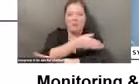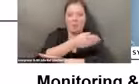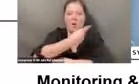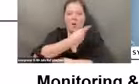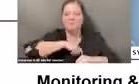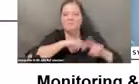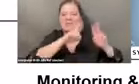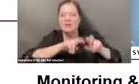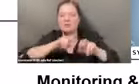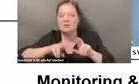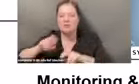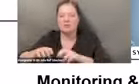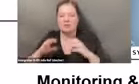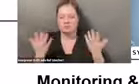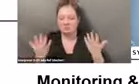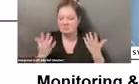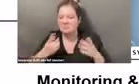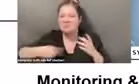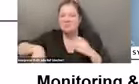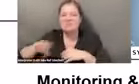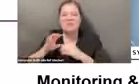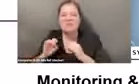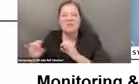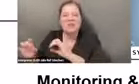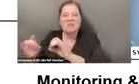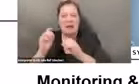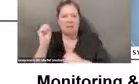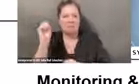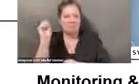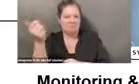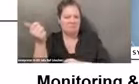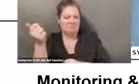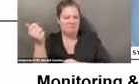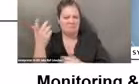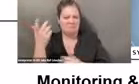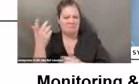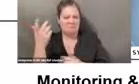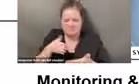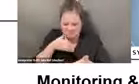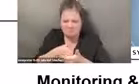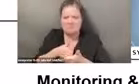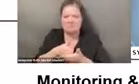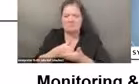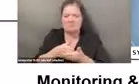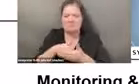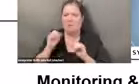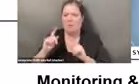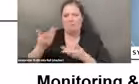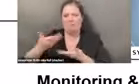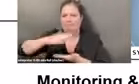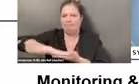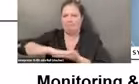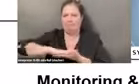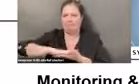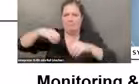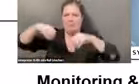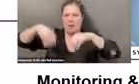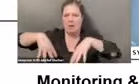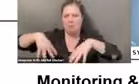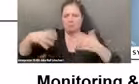mechanism is hardly ever used by the users, and despite of the still